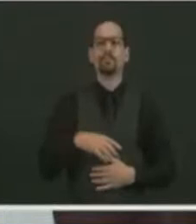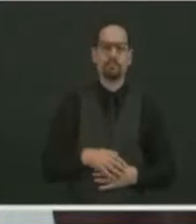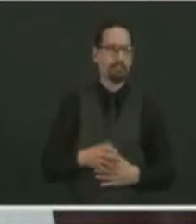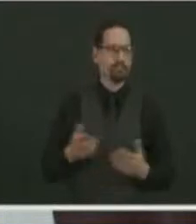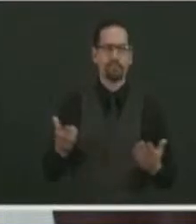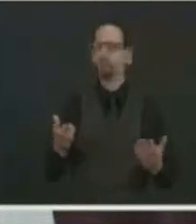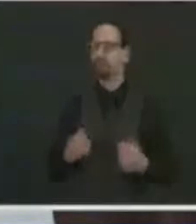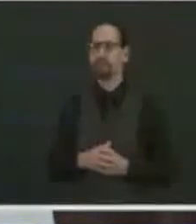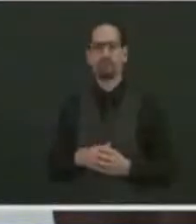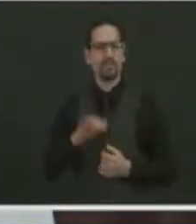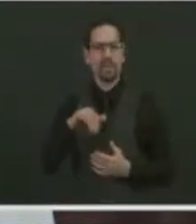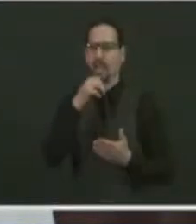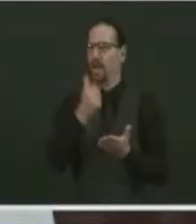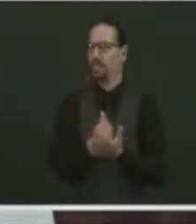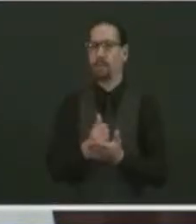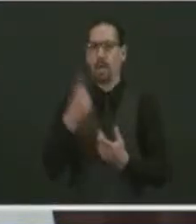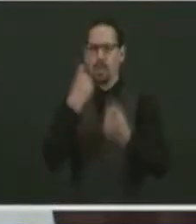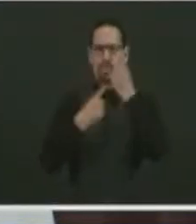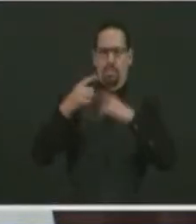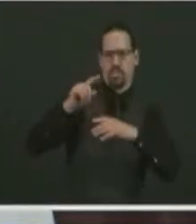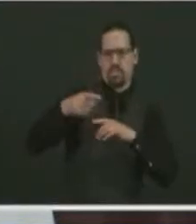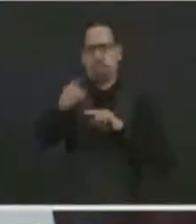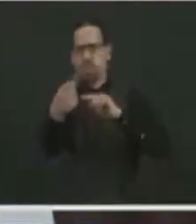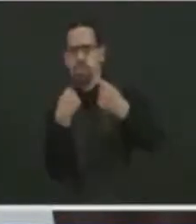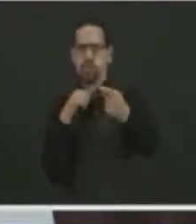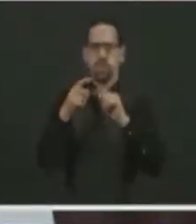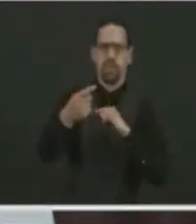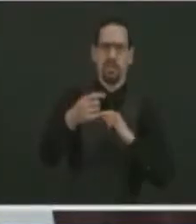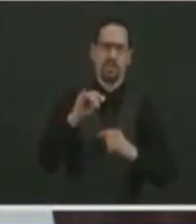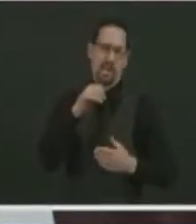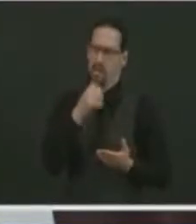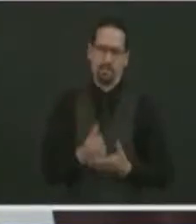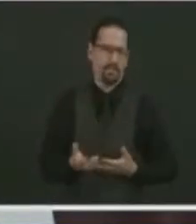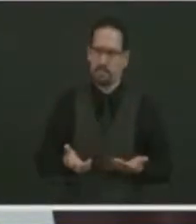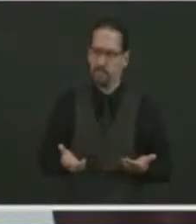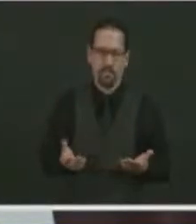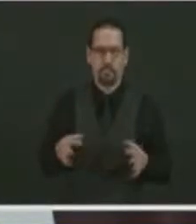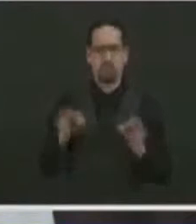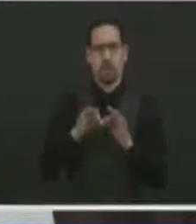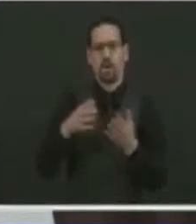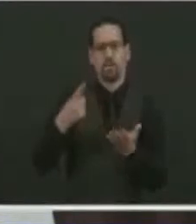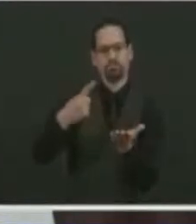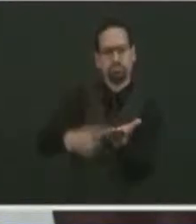The other thing you have to remember is, if you look at Rhode Island's